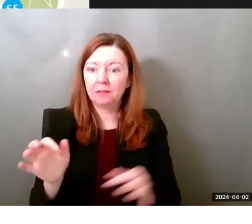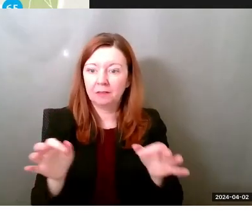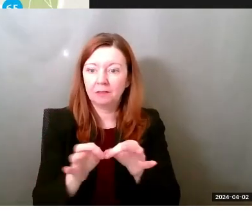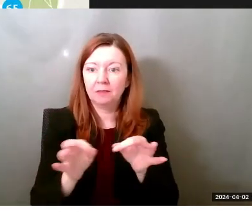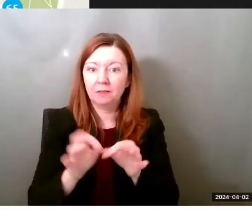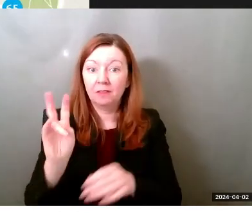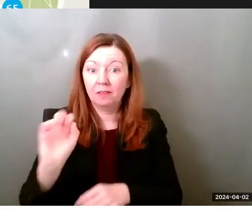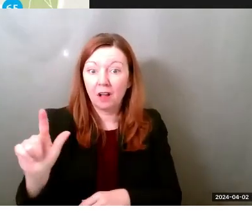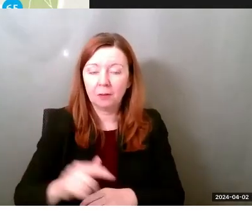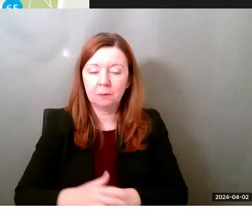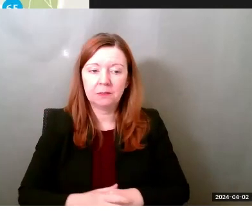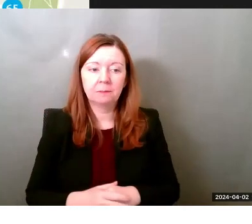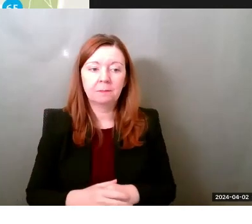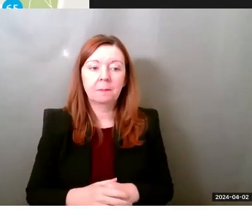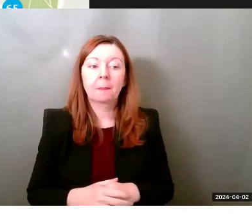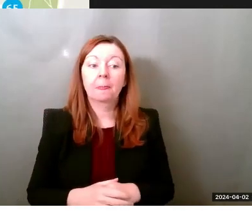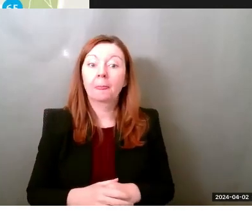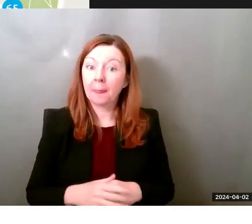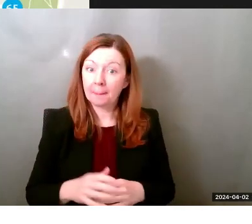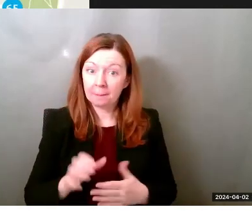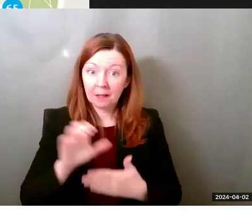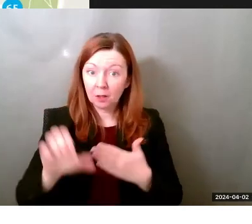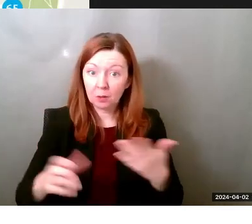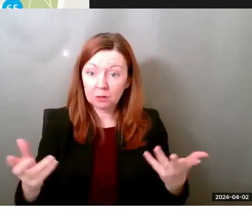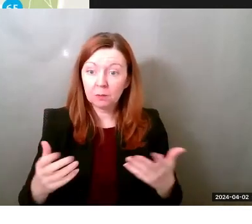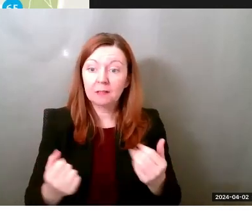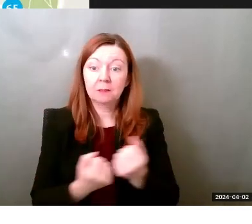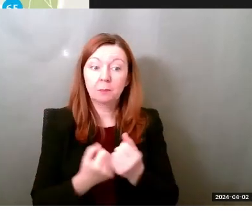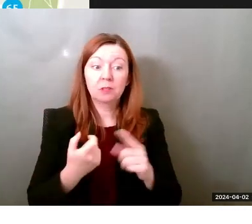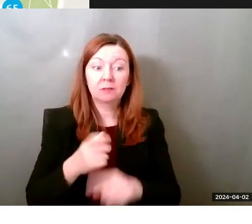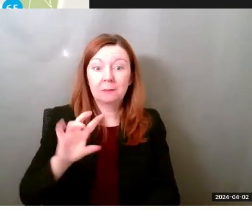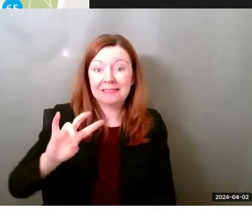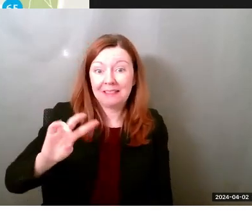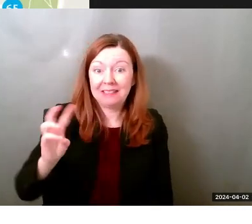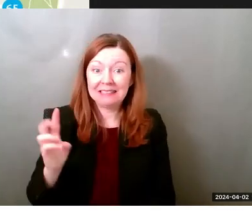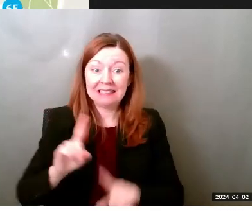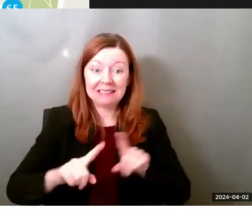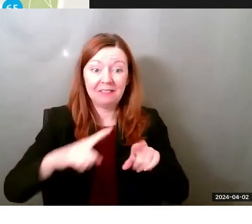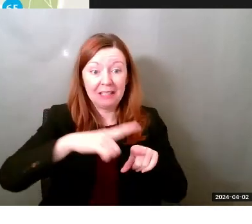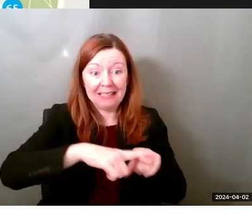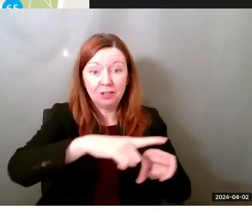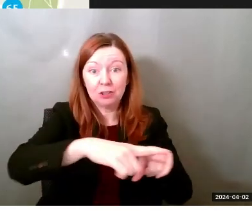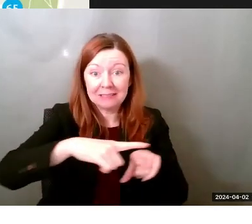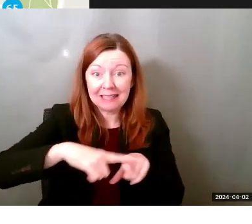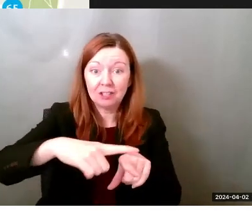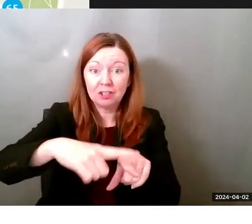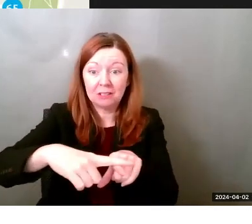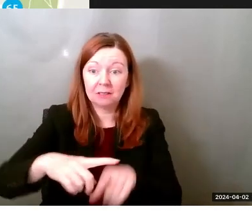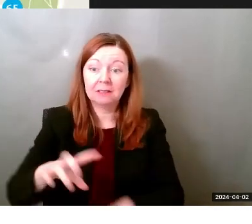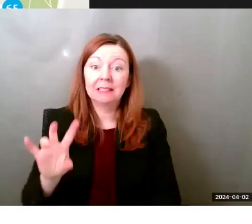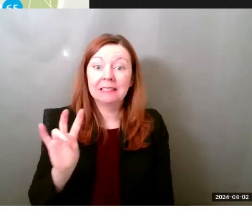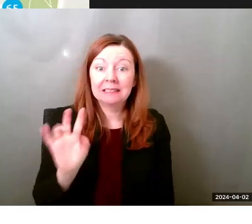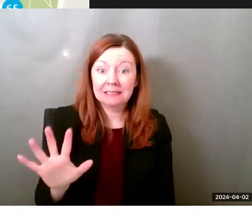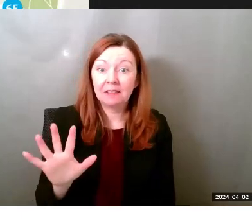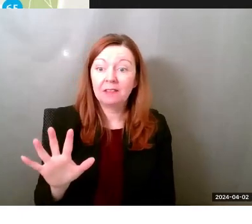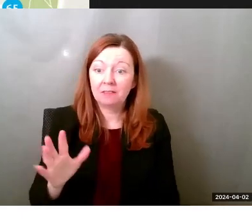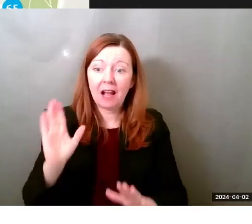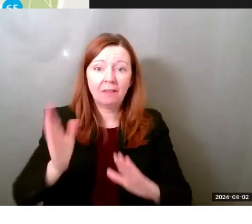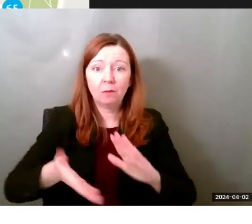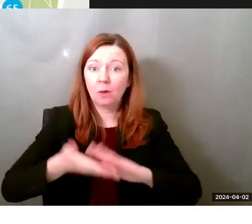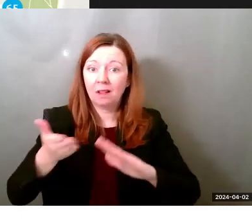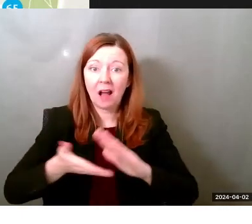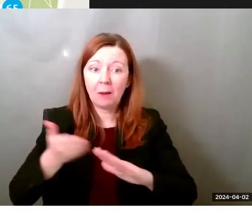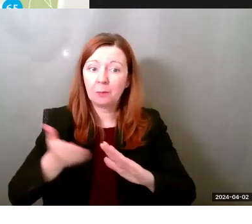Our conclusion from the report supports that out of those 76 intersections, 75 of them will operate at